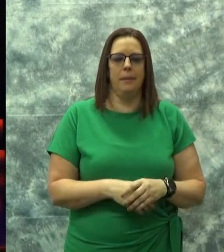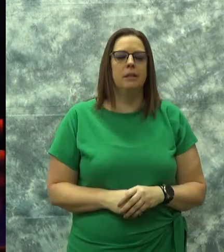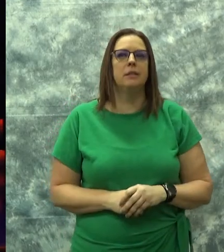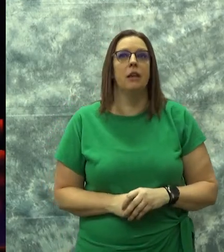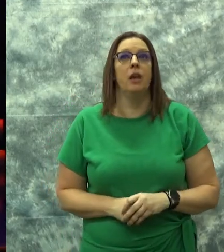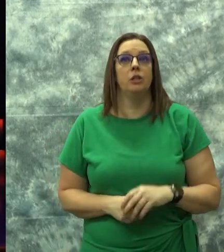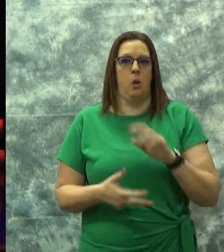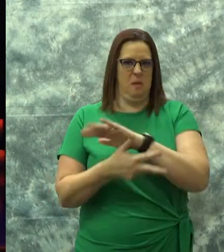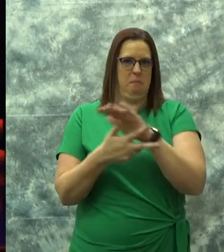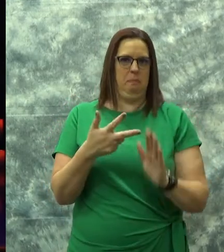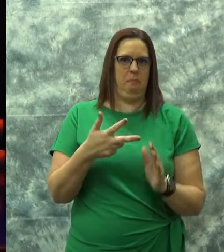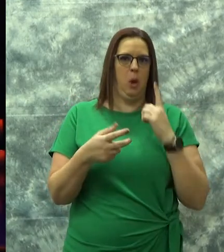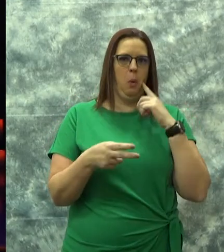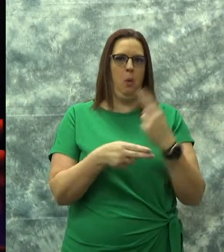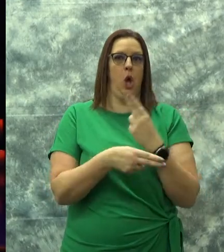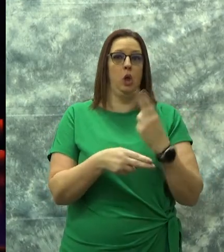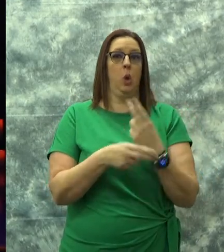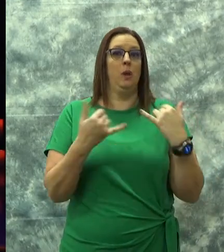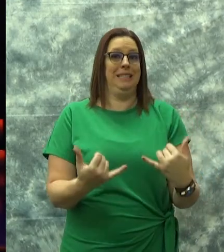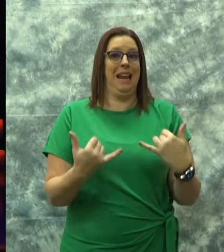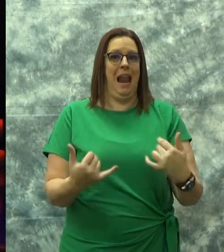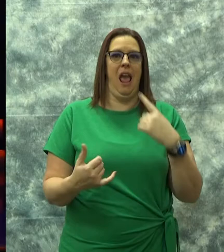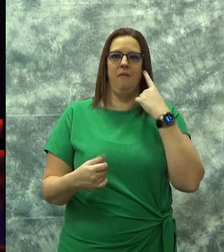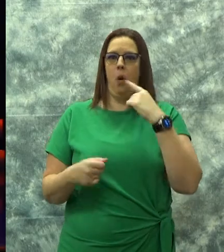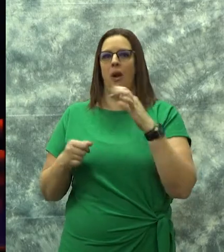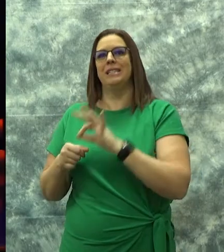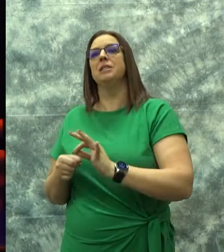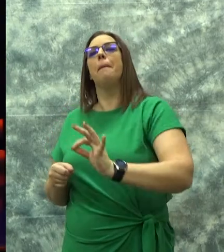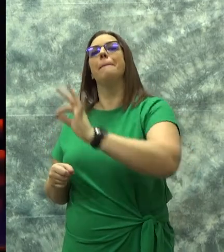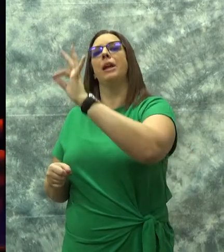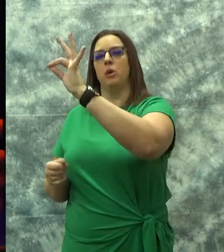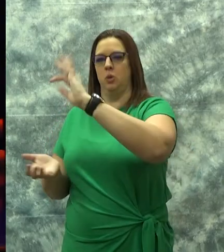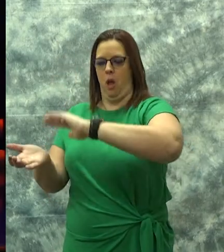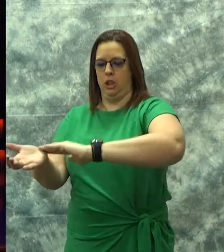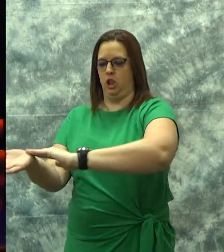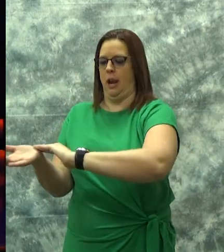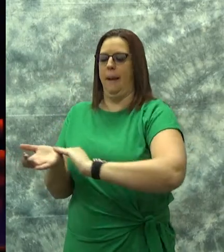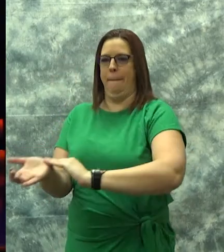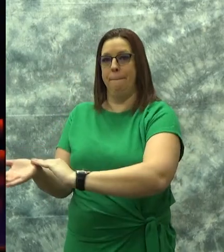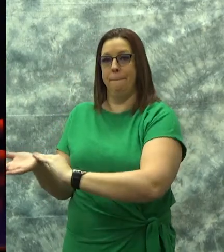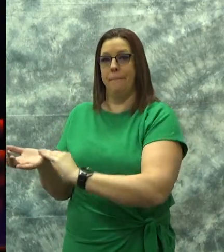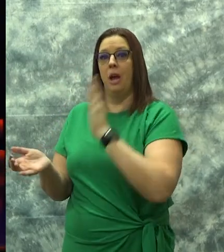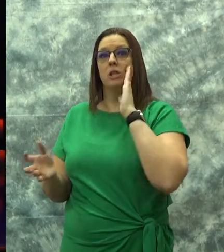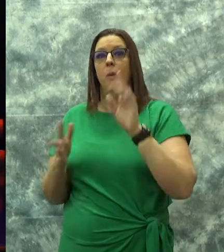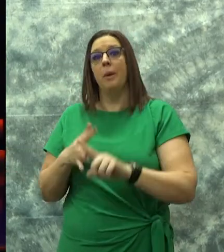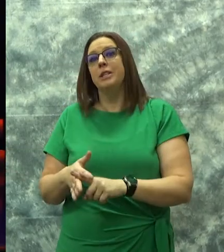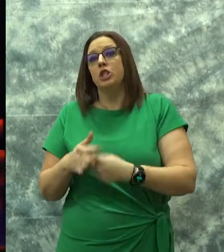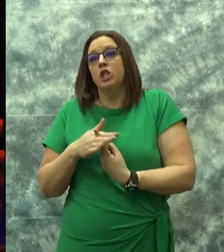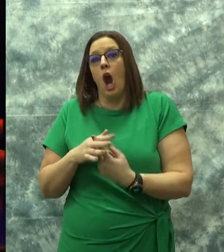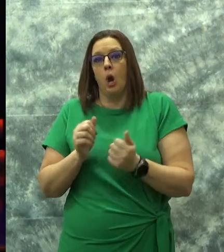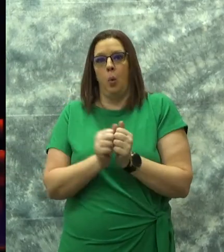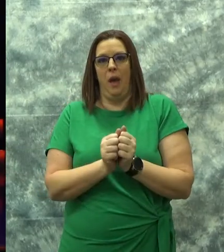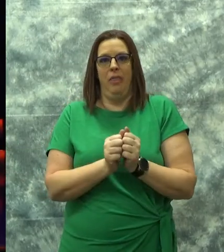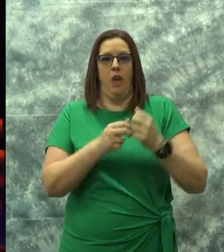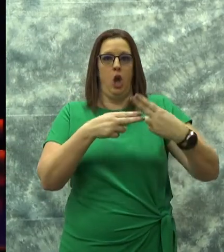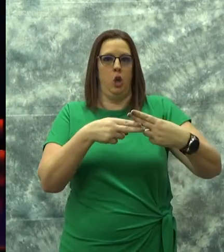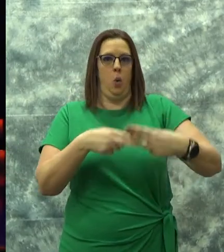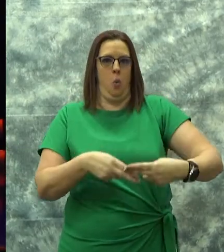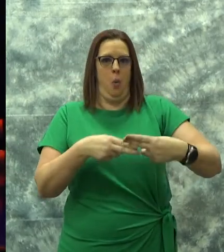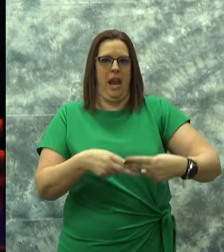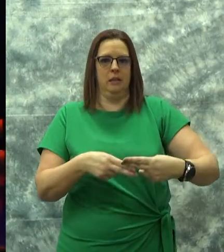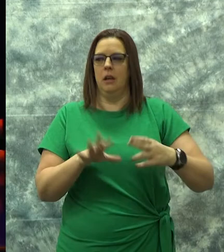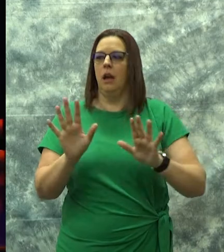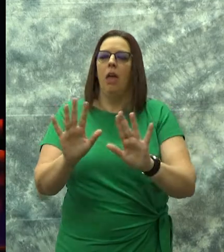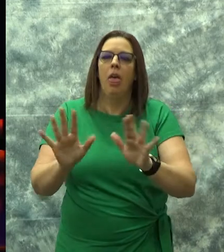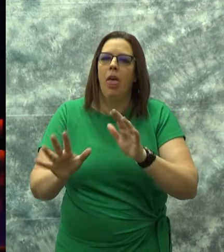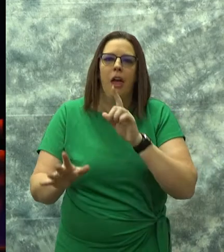those are the ones that we're going to use today for our spiritual checkup. We're going to start with weight. And while we're